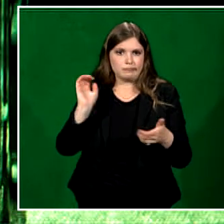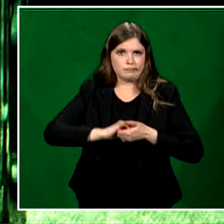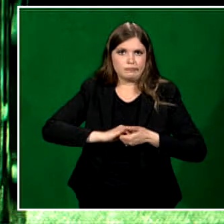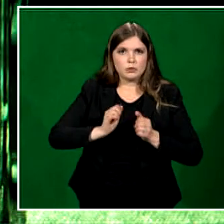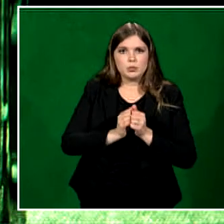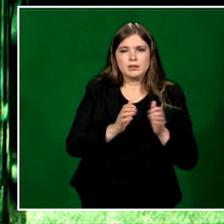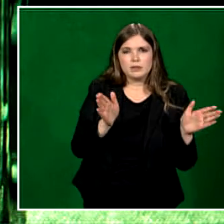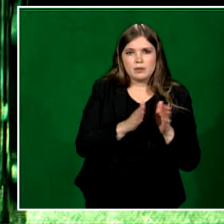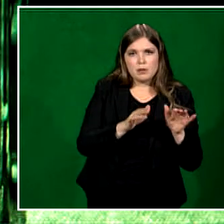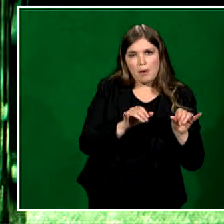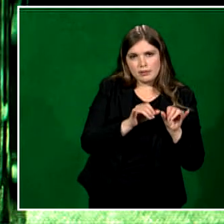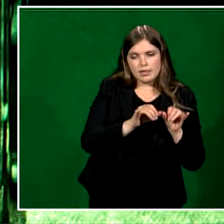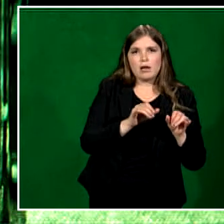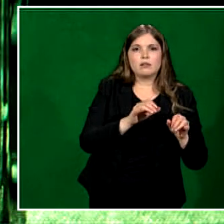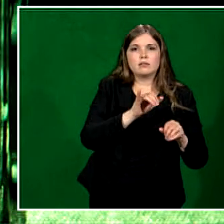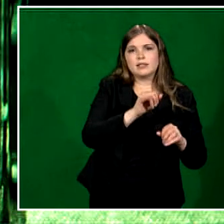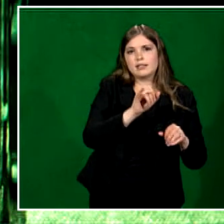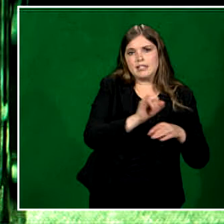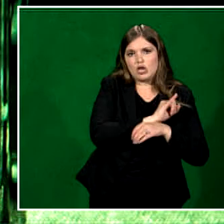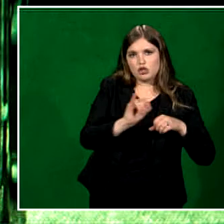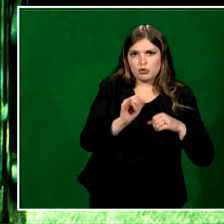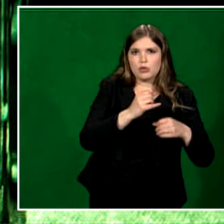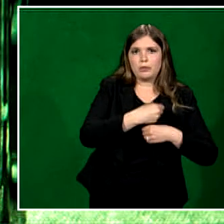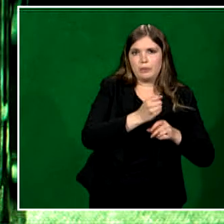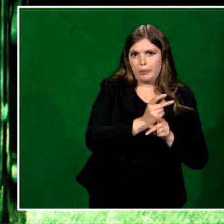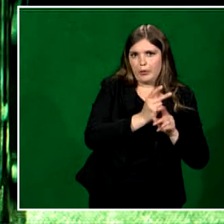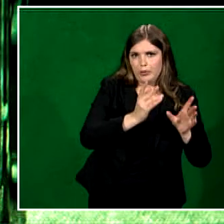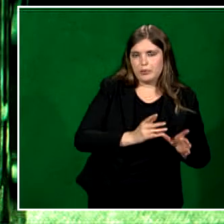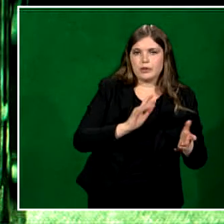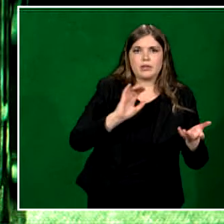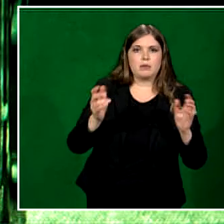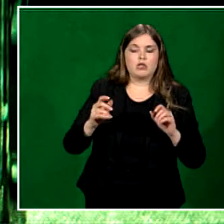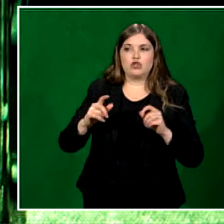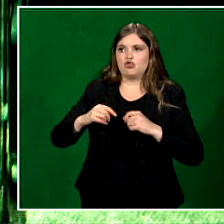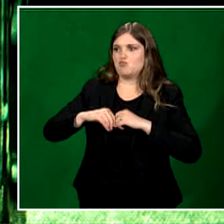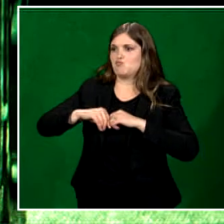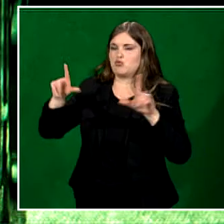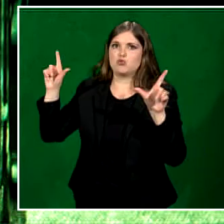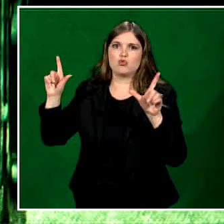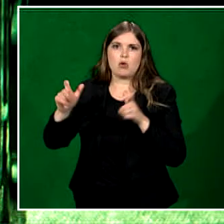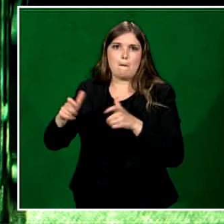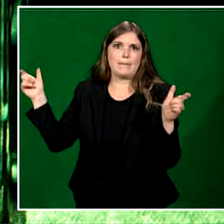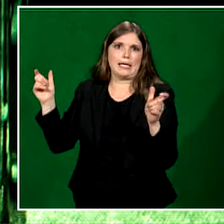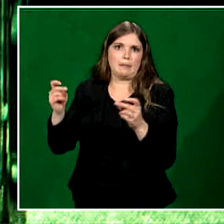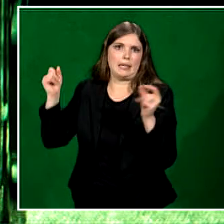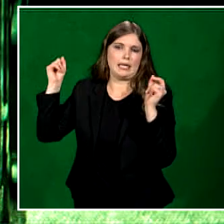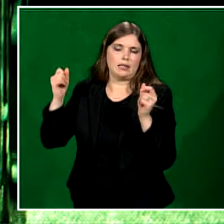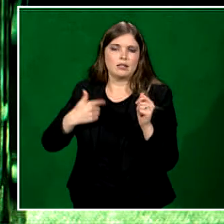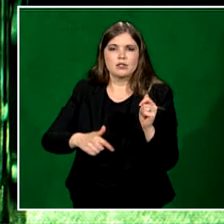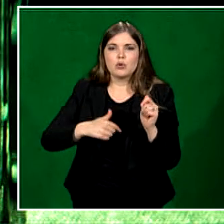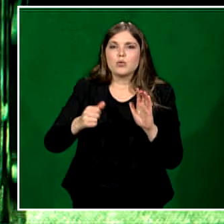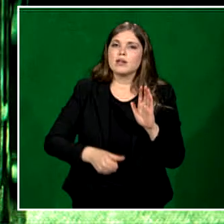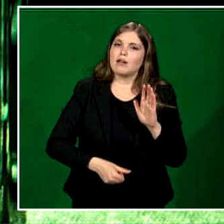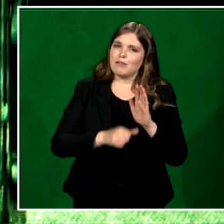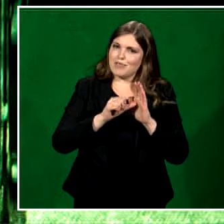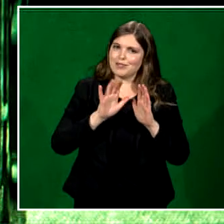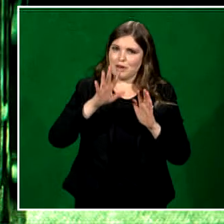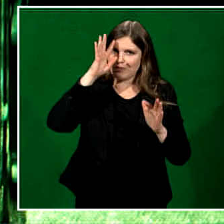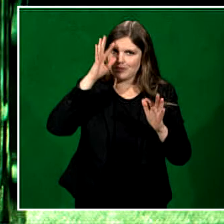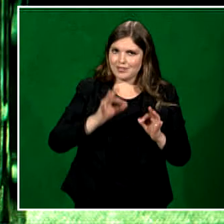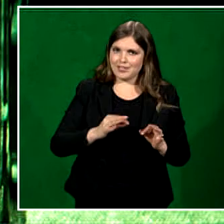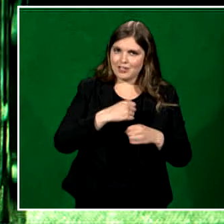small-scale industrial oil producers rather than to go big immediately, et cetera. So we're impressed by your